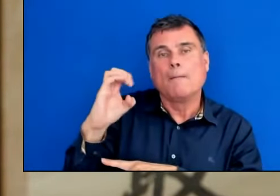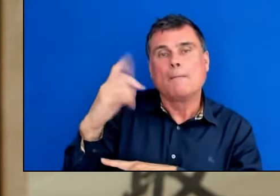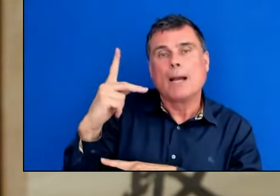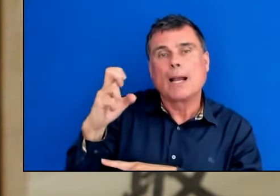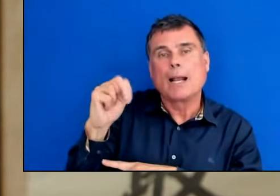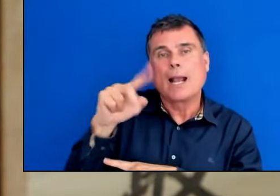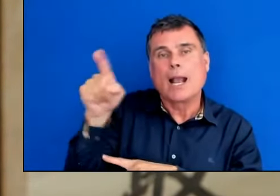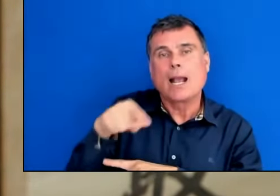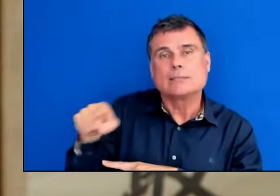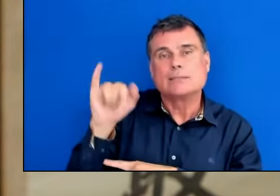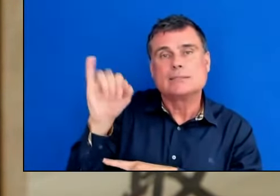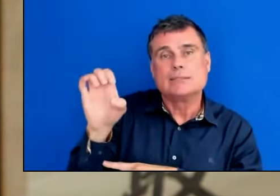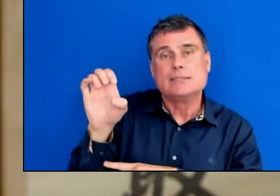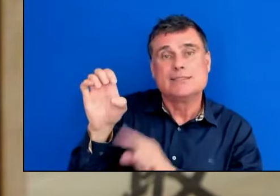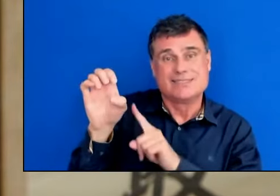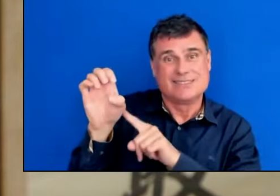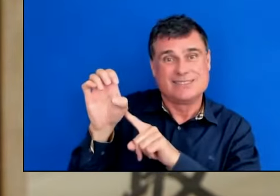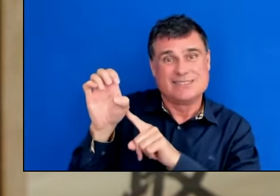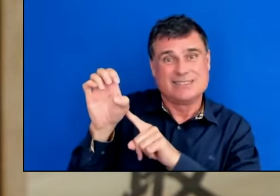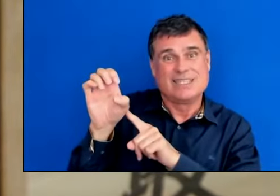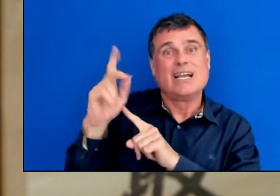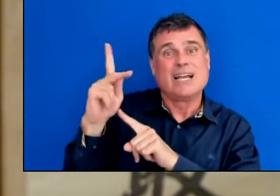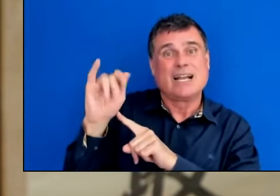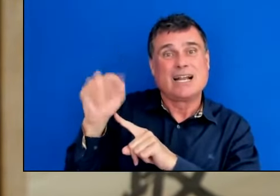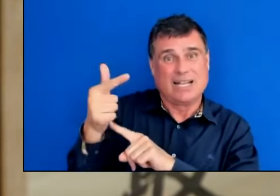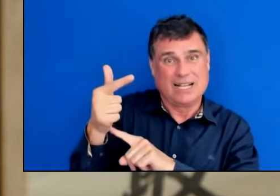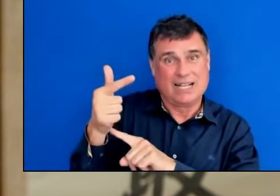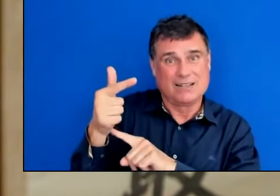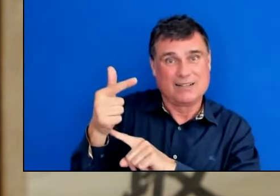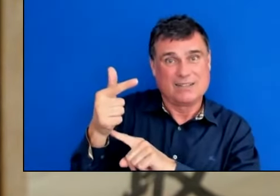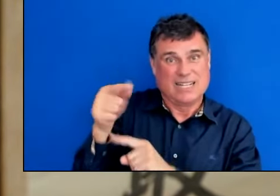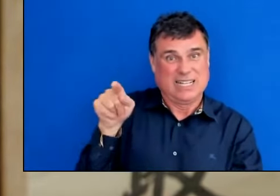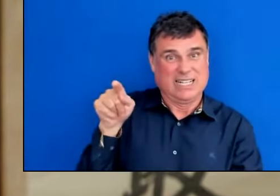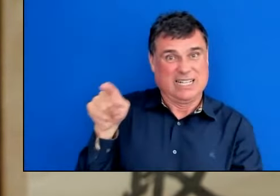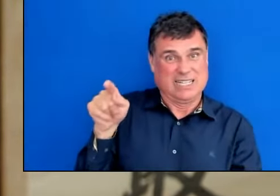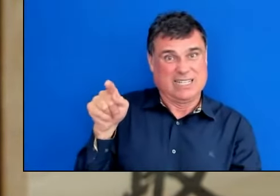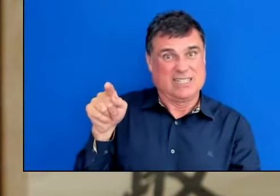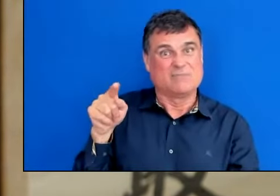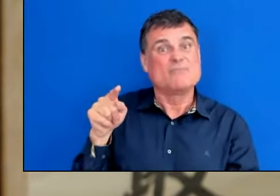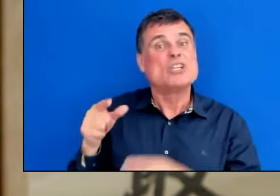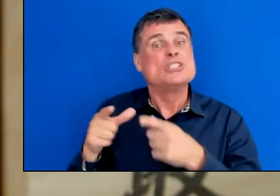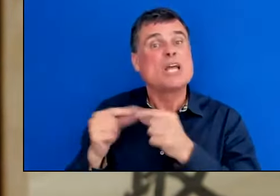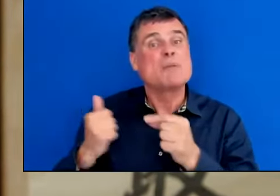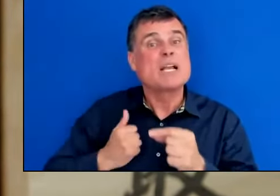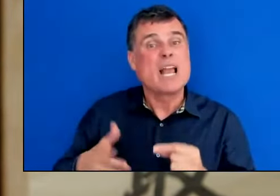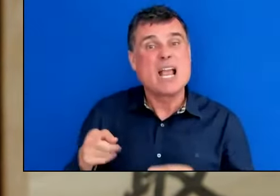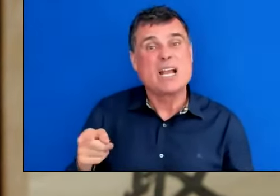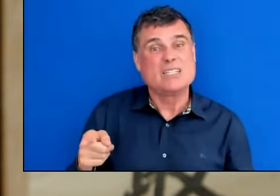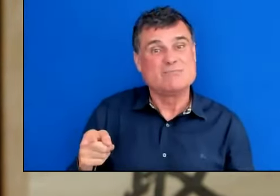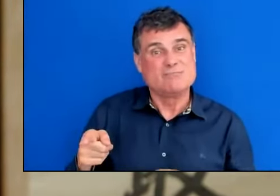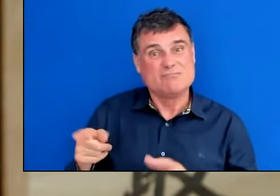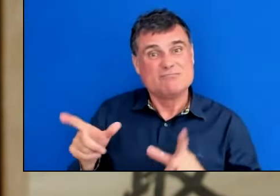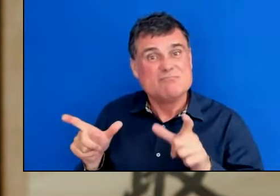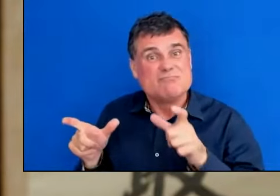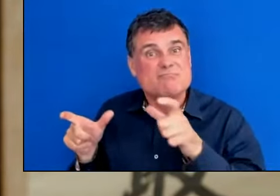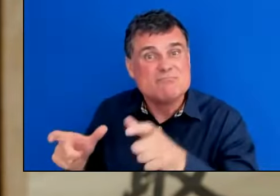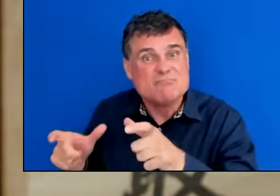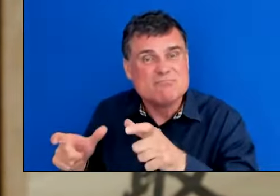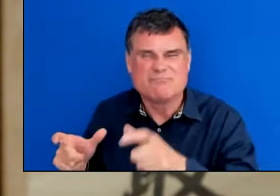King that the Japanese Canadians were not a security risk to this country.